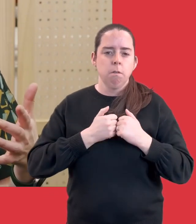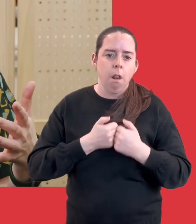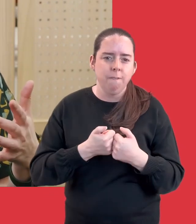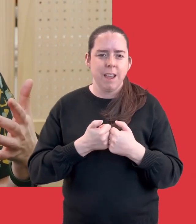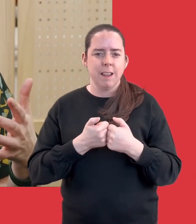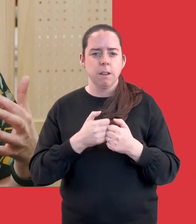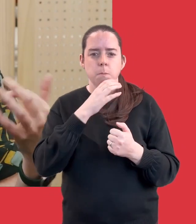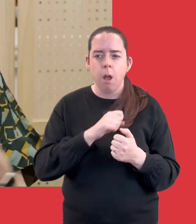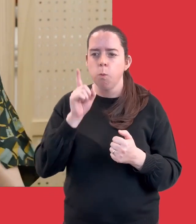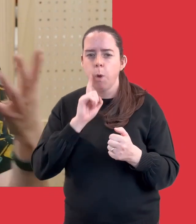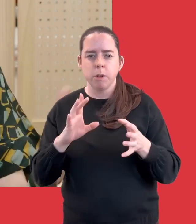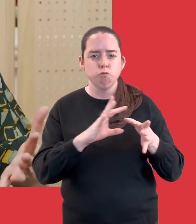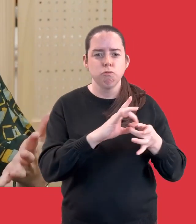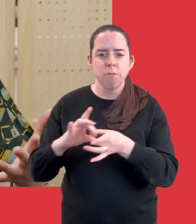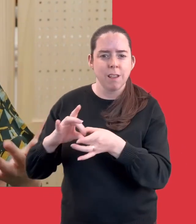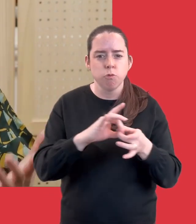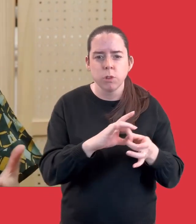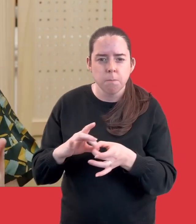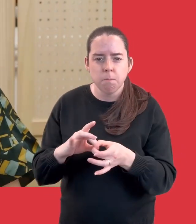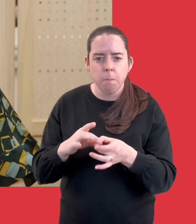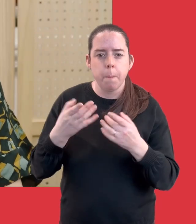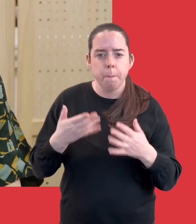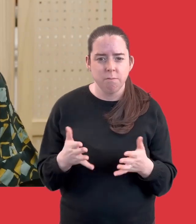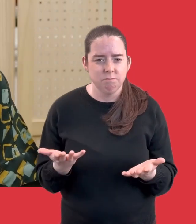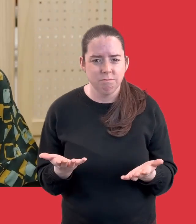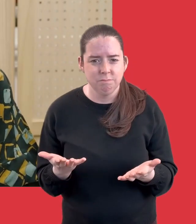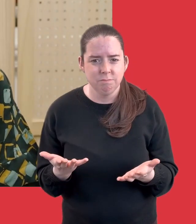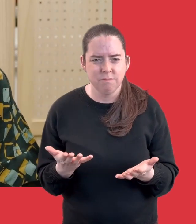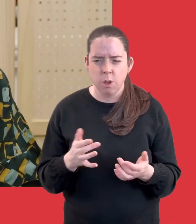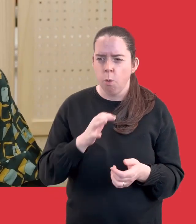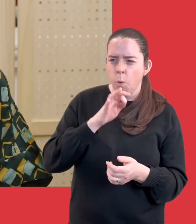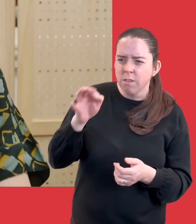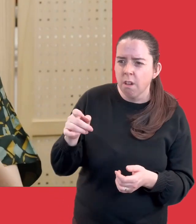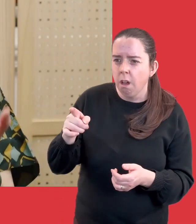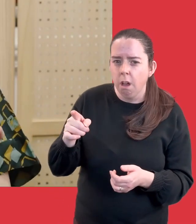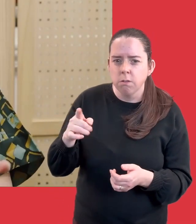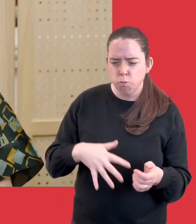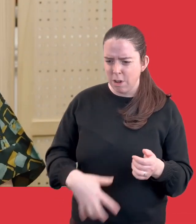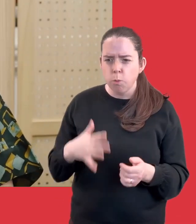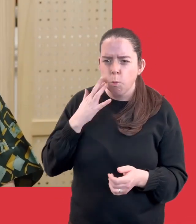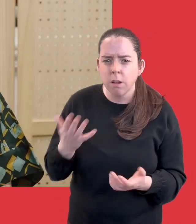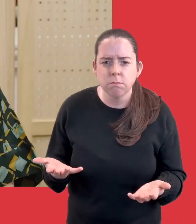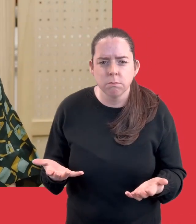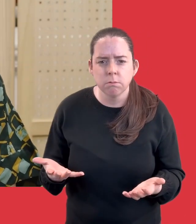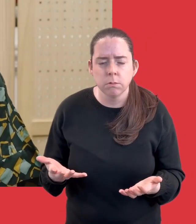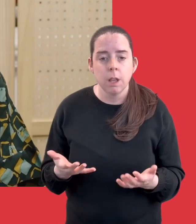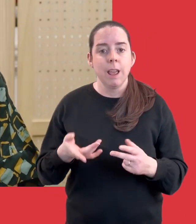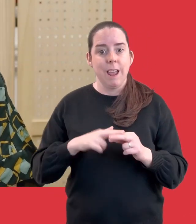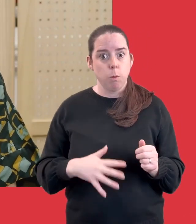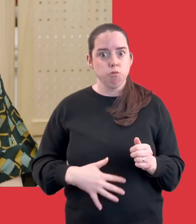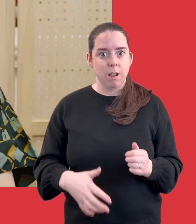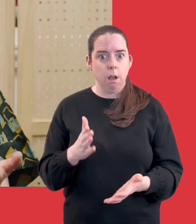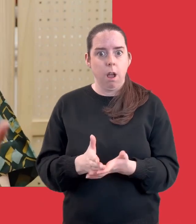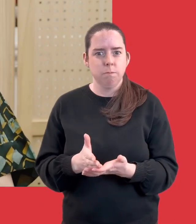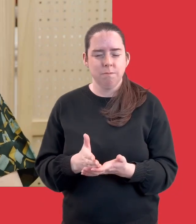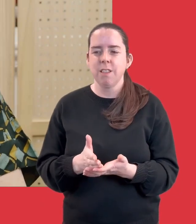of loving heterosexual relationship, the question was, were you going to get pregnant? And if